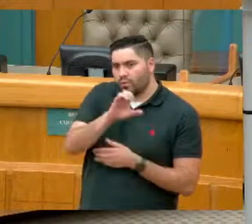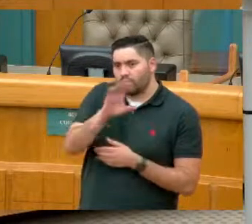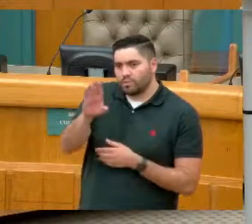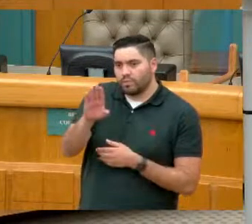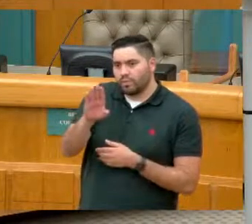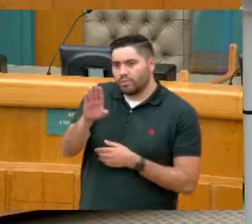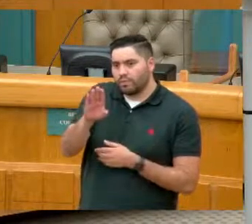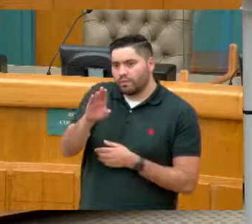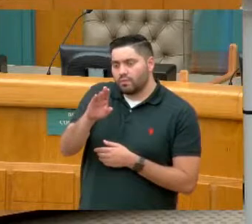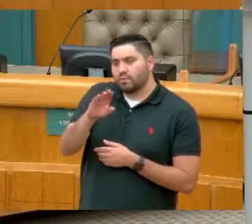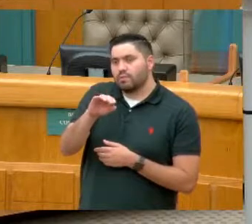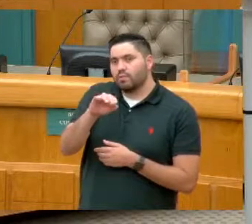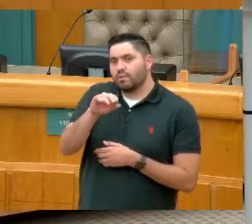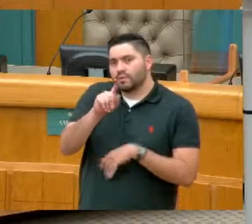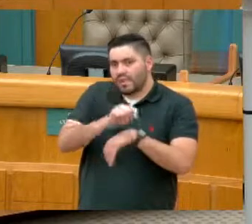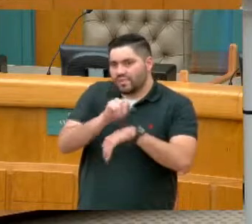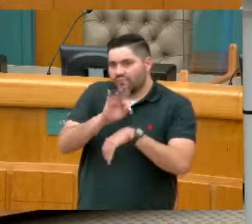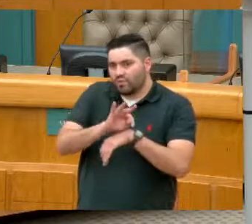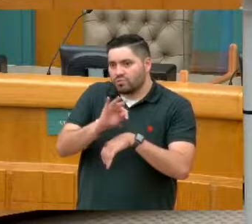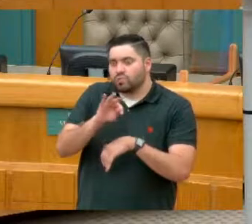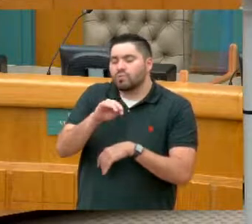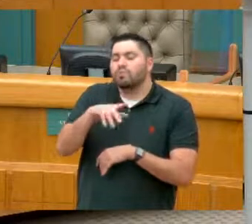continuar practicando el distanciamiento social.